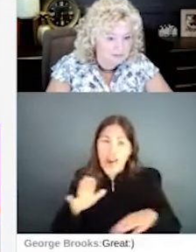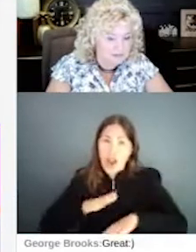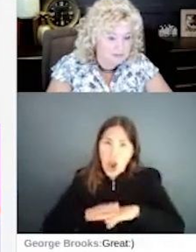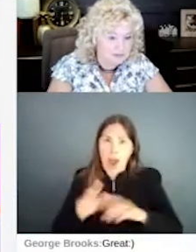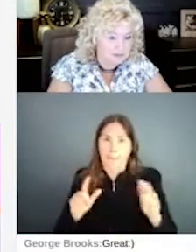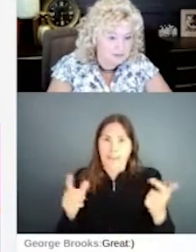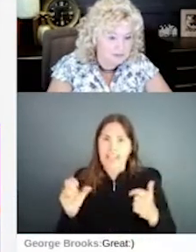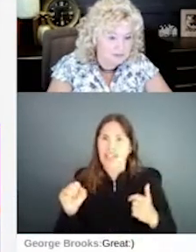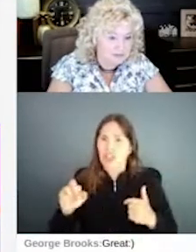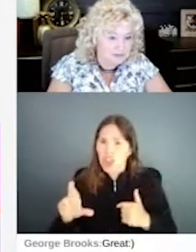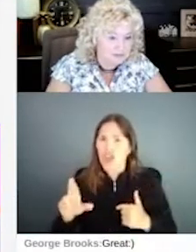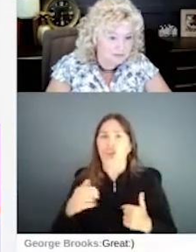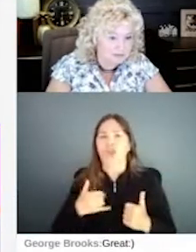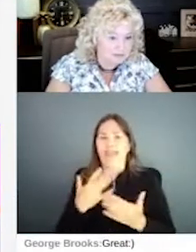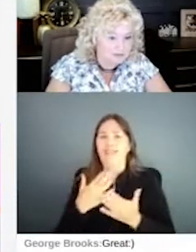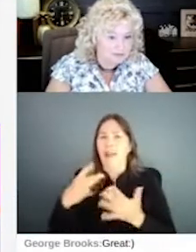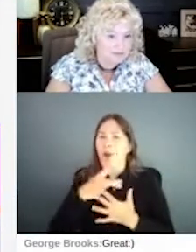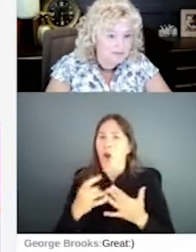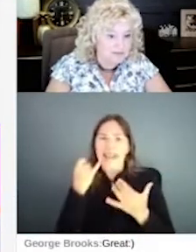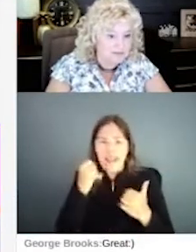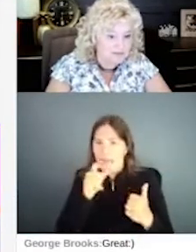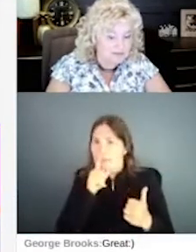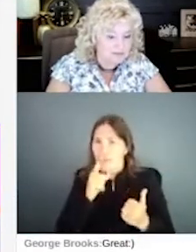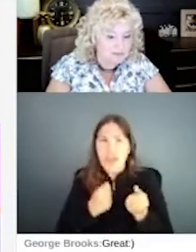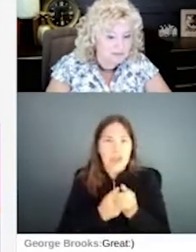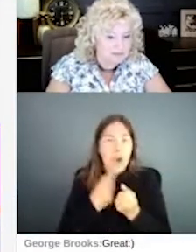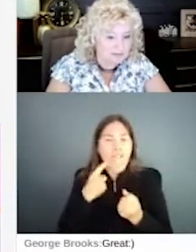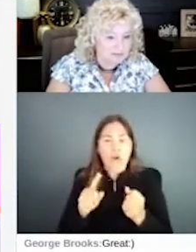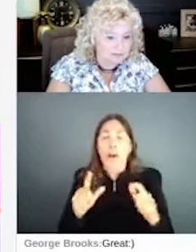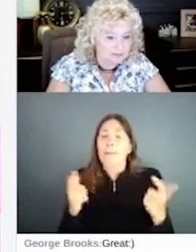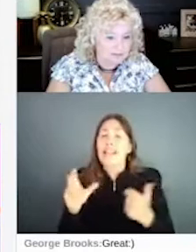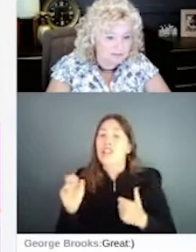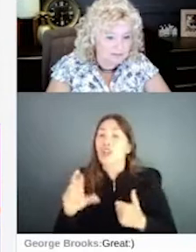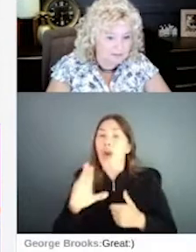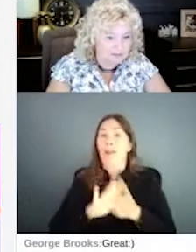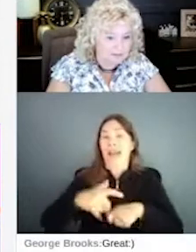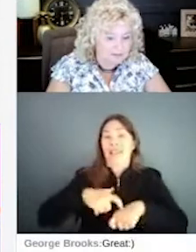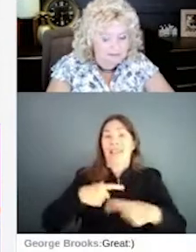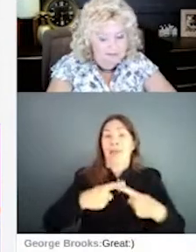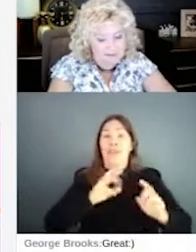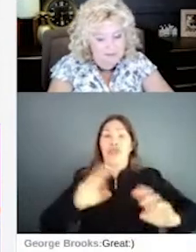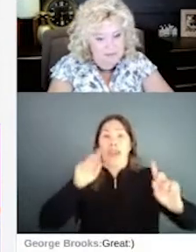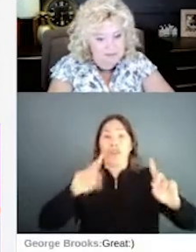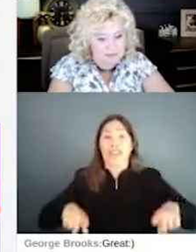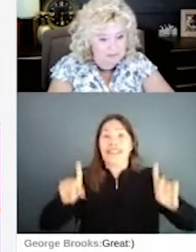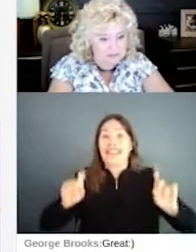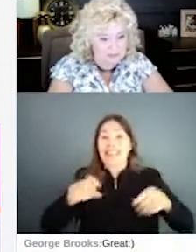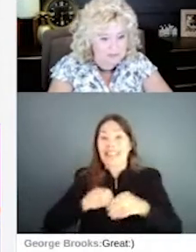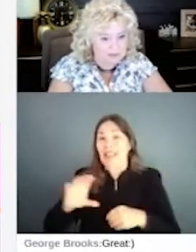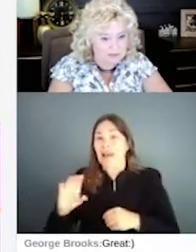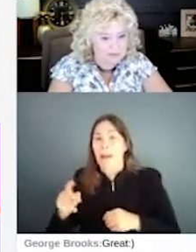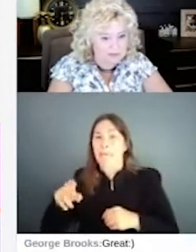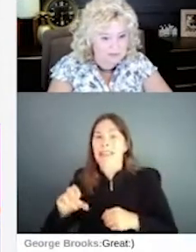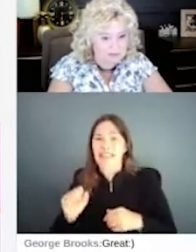got some options. If we don't have support for Big Sur by the time that you're getting around to doing testing in Compass, you definitely can